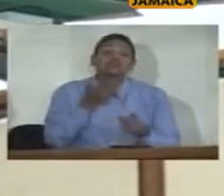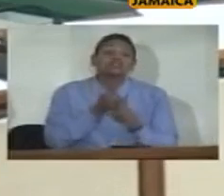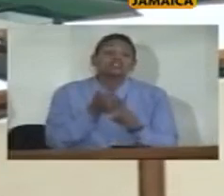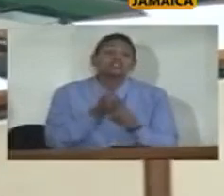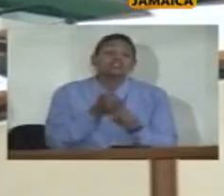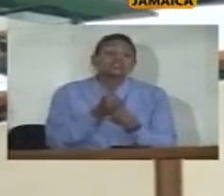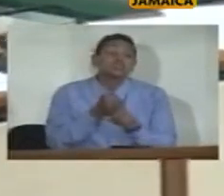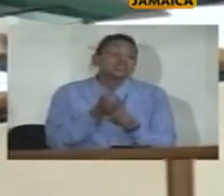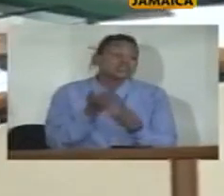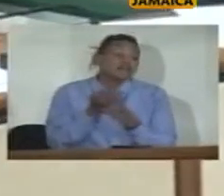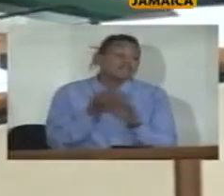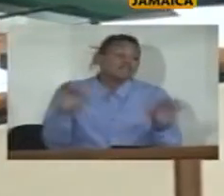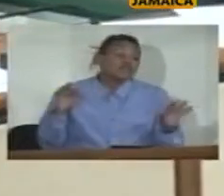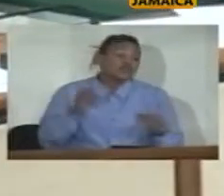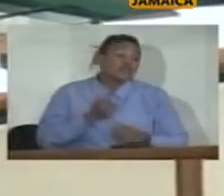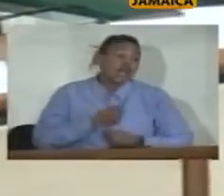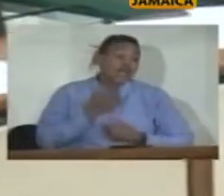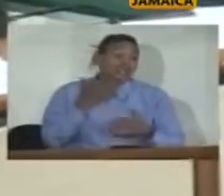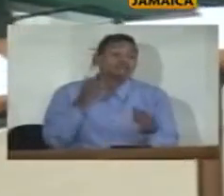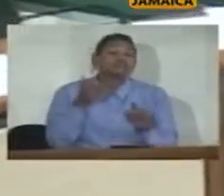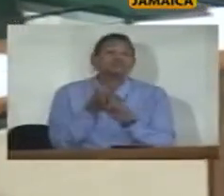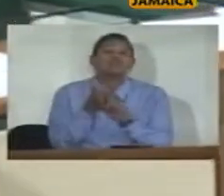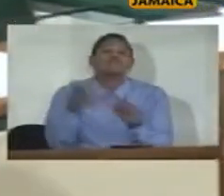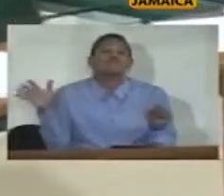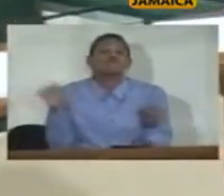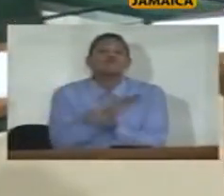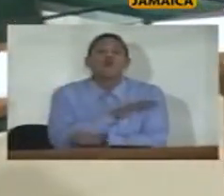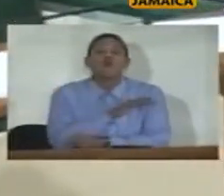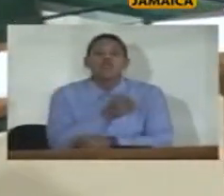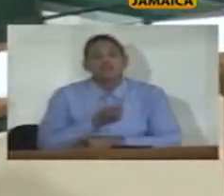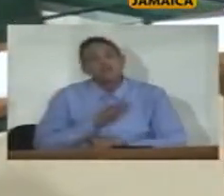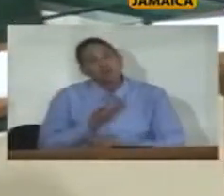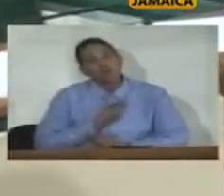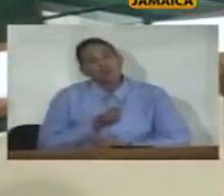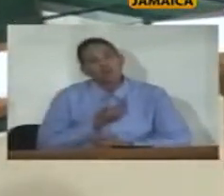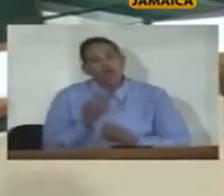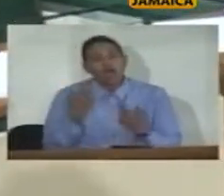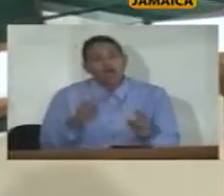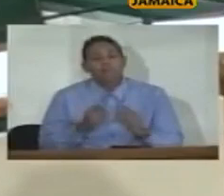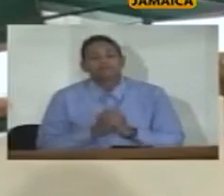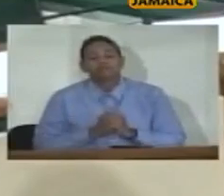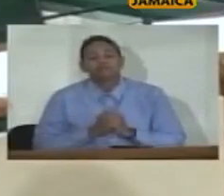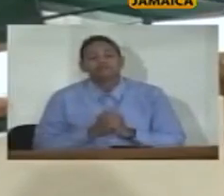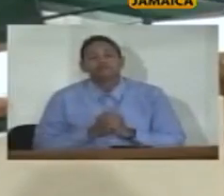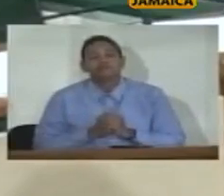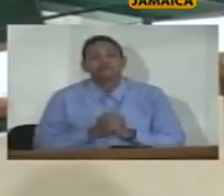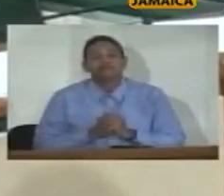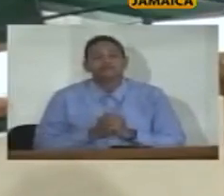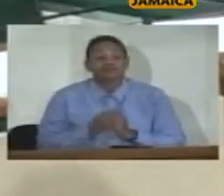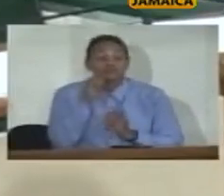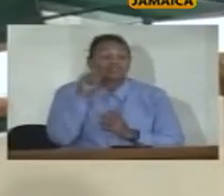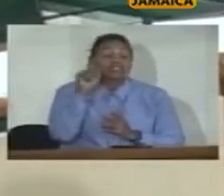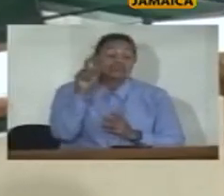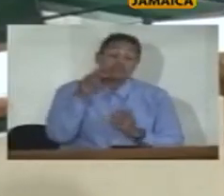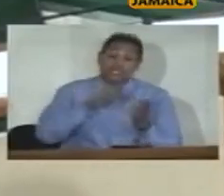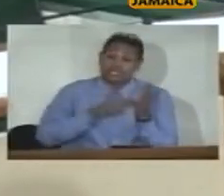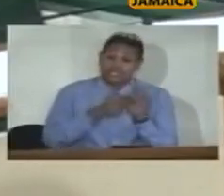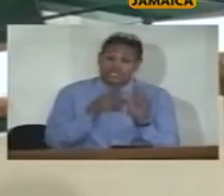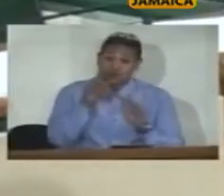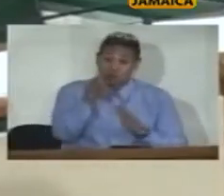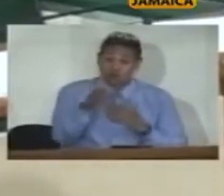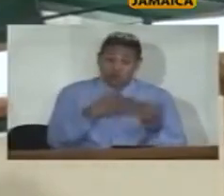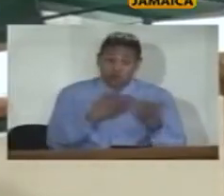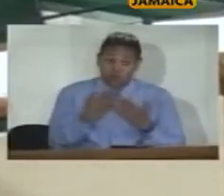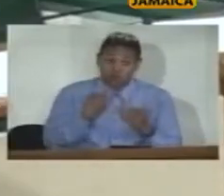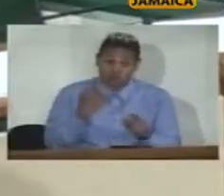to express themselves fulsomely. And indeed, on the question of whether we are on the right